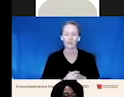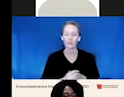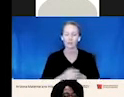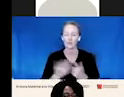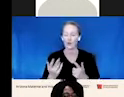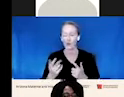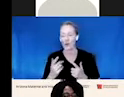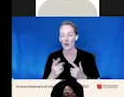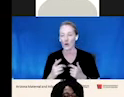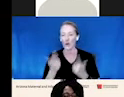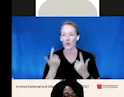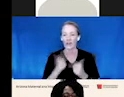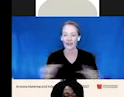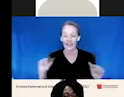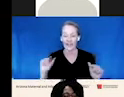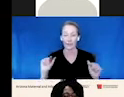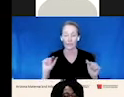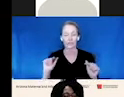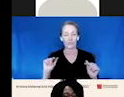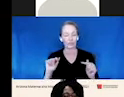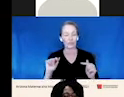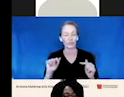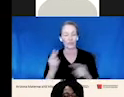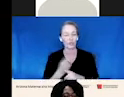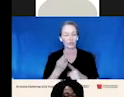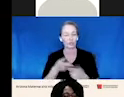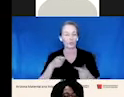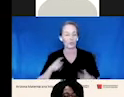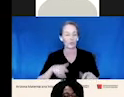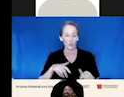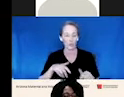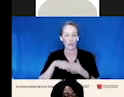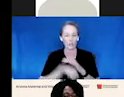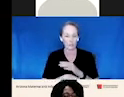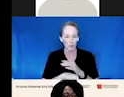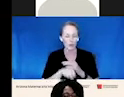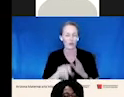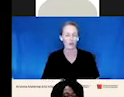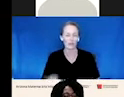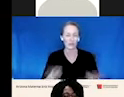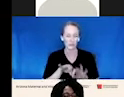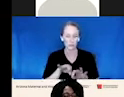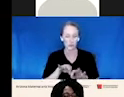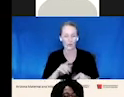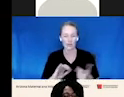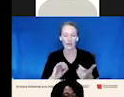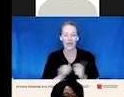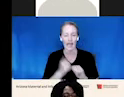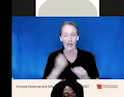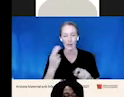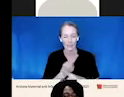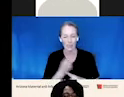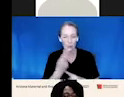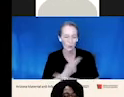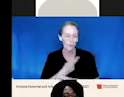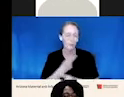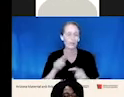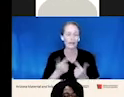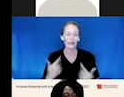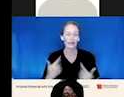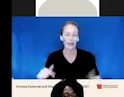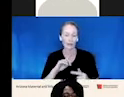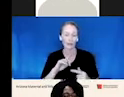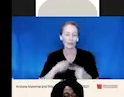is spoken to the child as soon as they're born, and the way language is even used during pregnancy. So no yelling, no harsh words. Those are